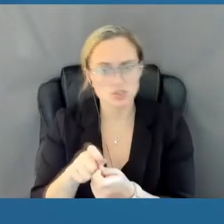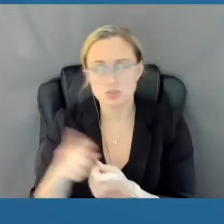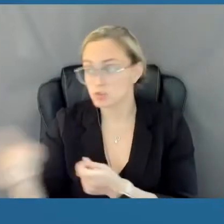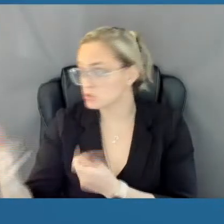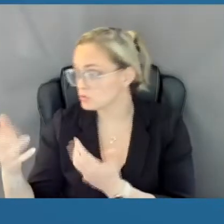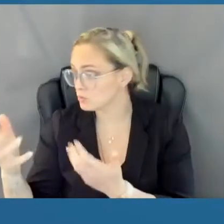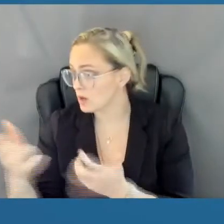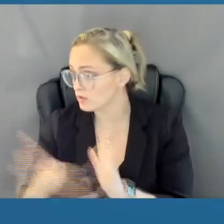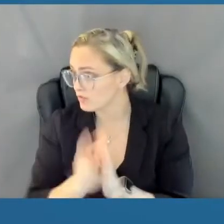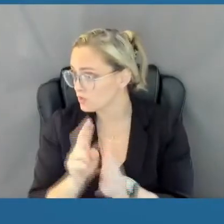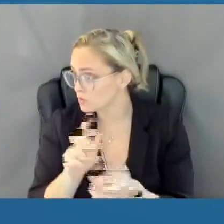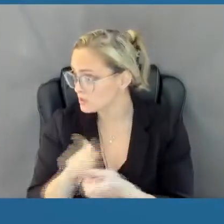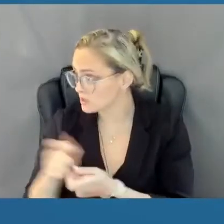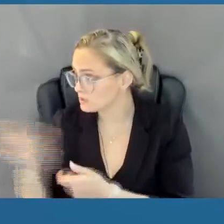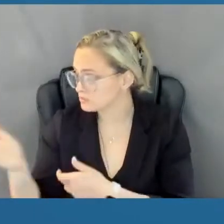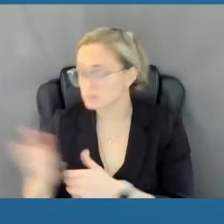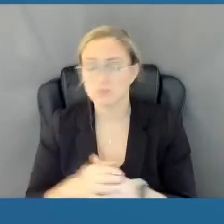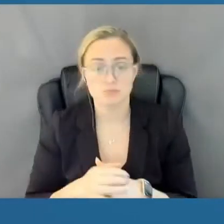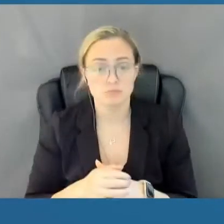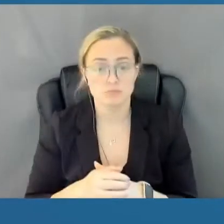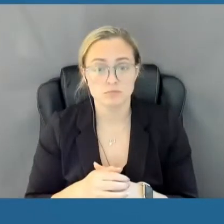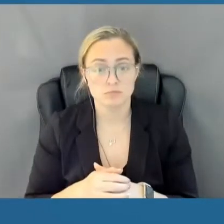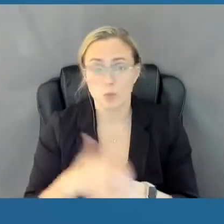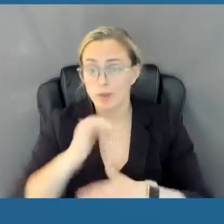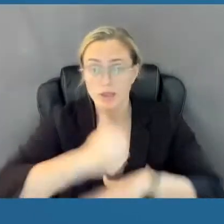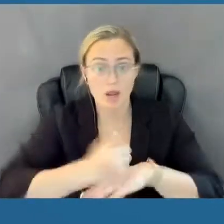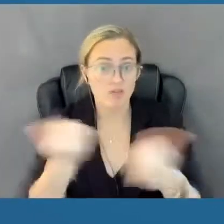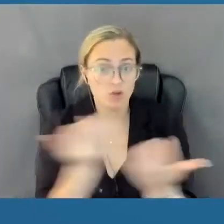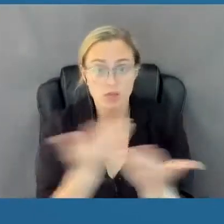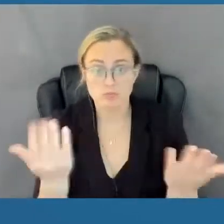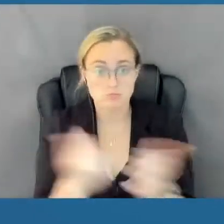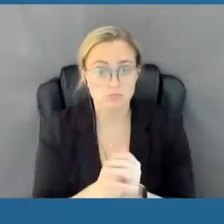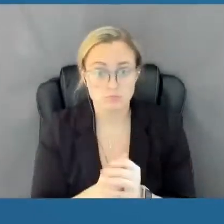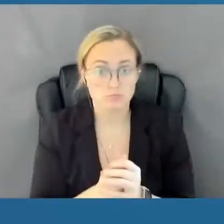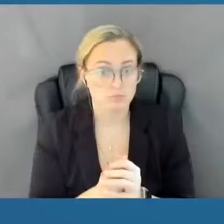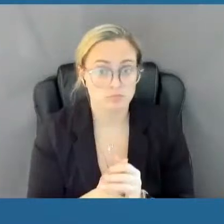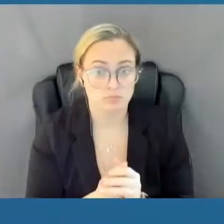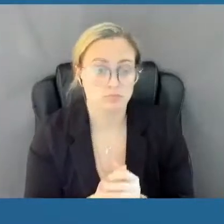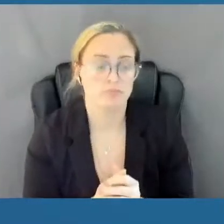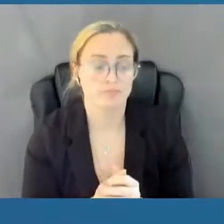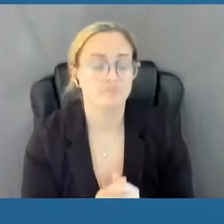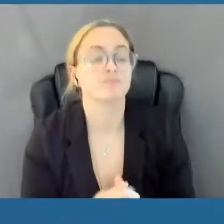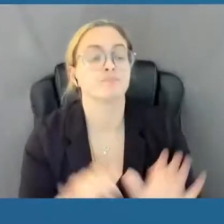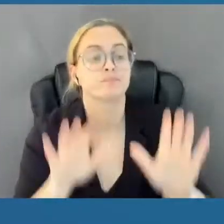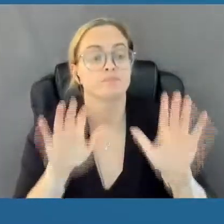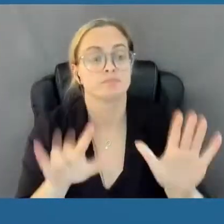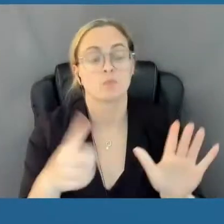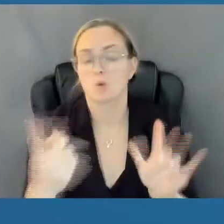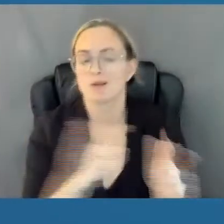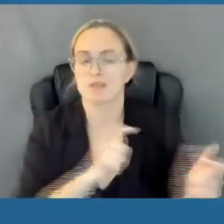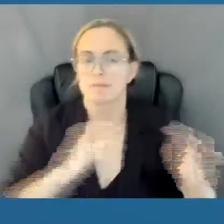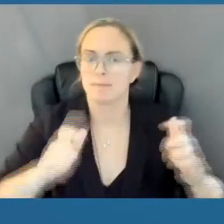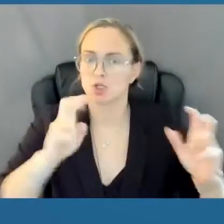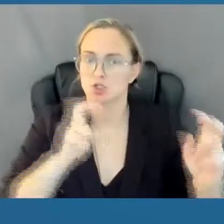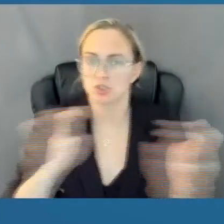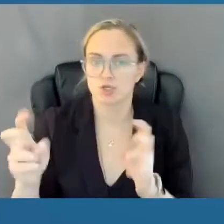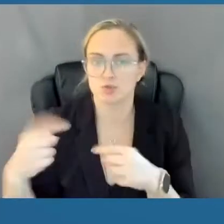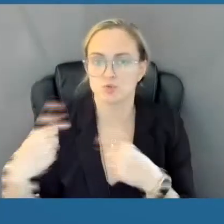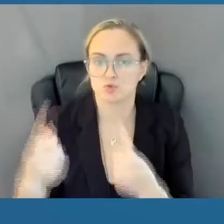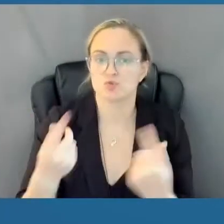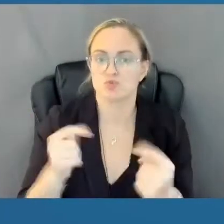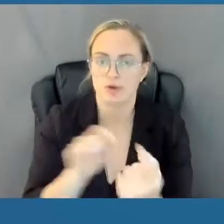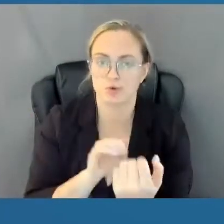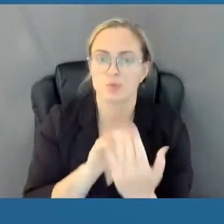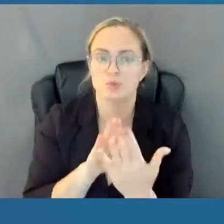the details? Sure. We can lay out all the details. Yeah. So one of the major issues that we've been trying to address is